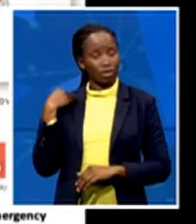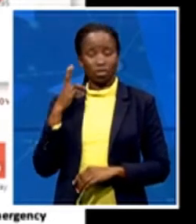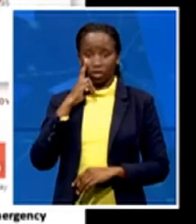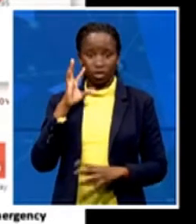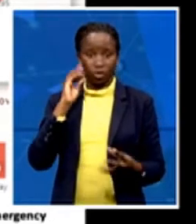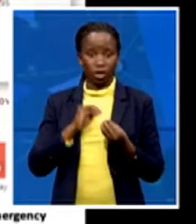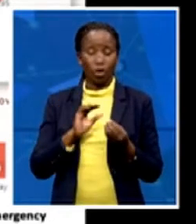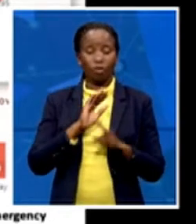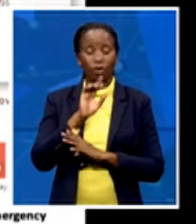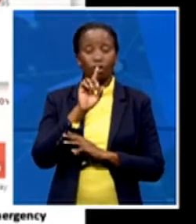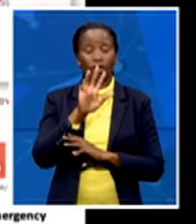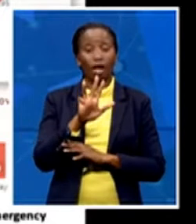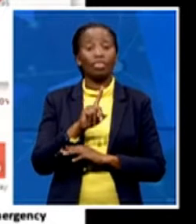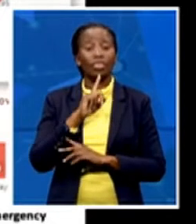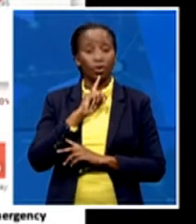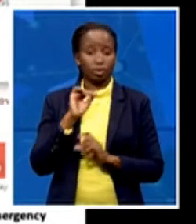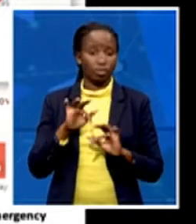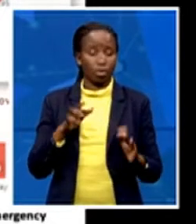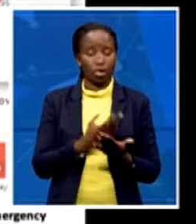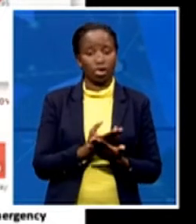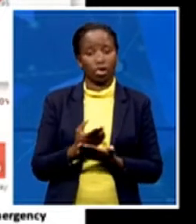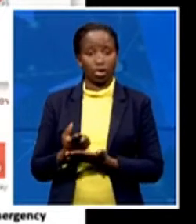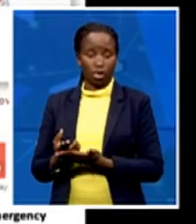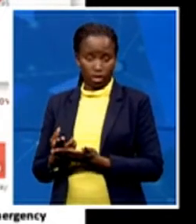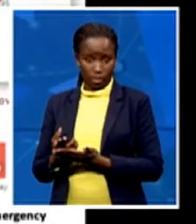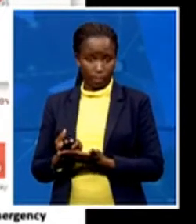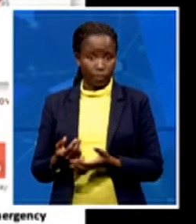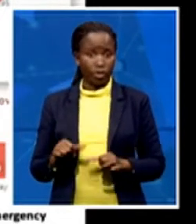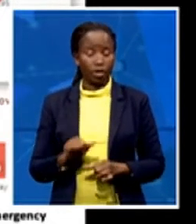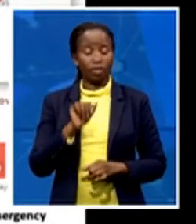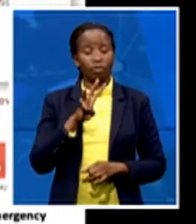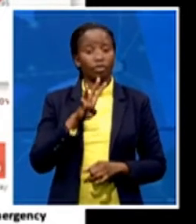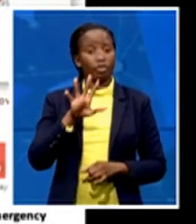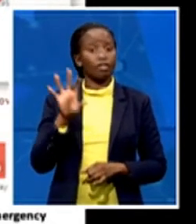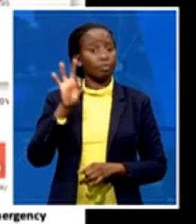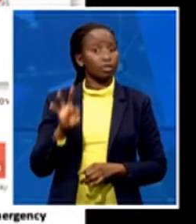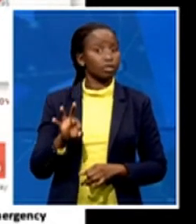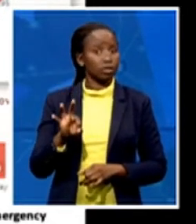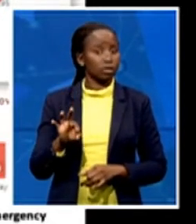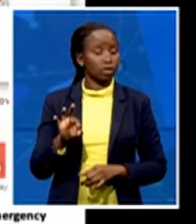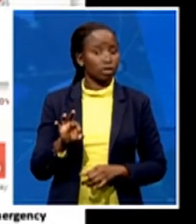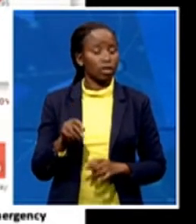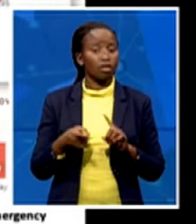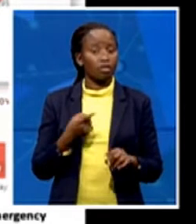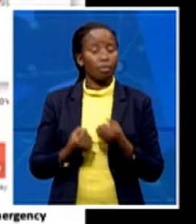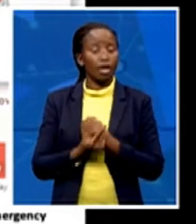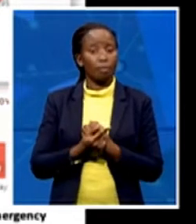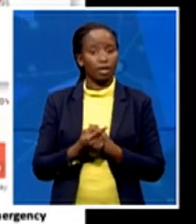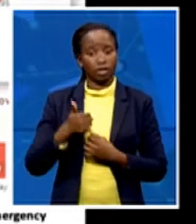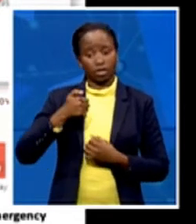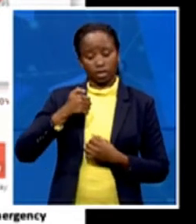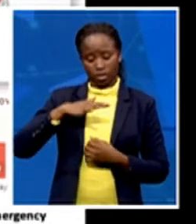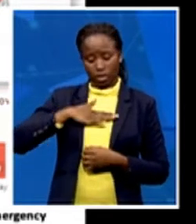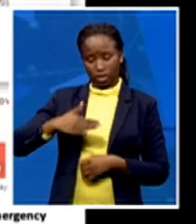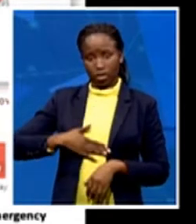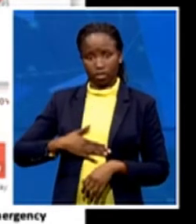centers. About 40 to 45% of them occurs on a Saturday and a Sunday, and there's a spillover into a Monday. And we also